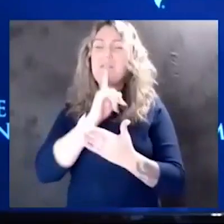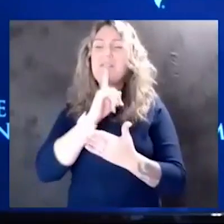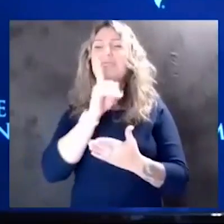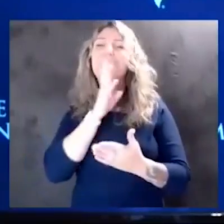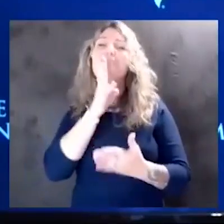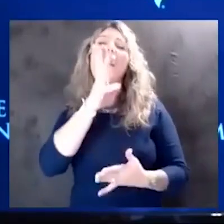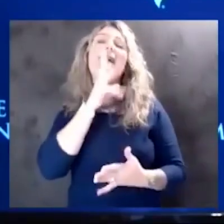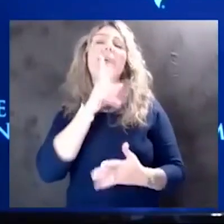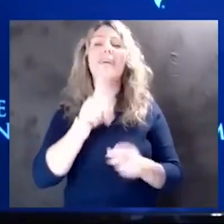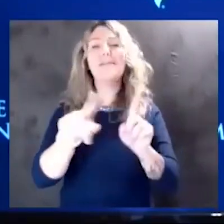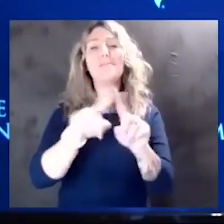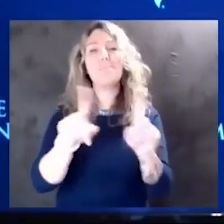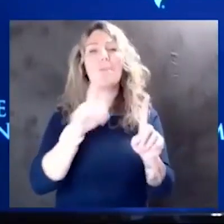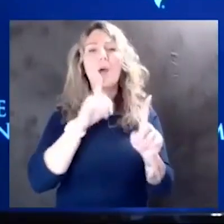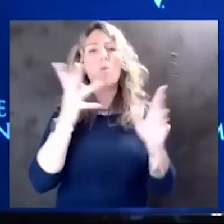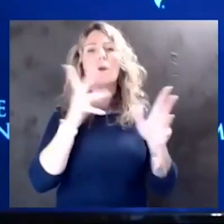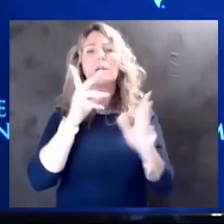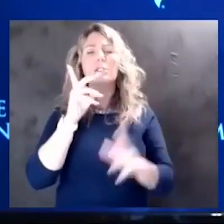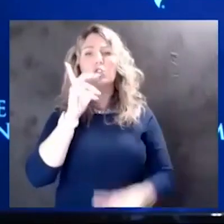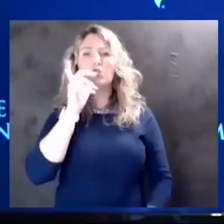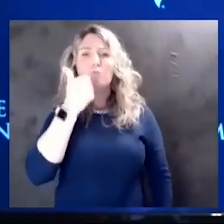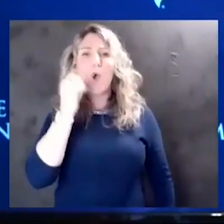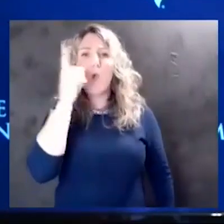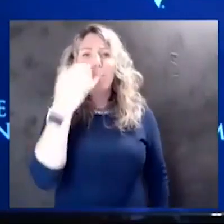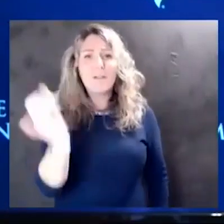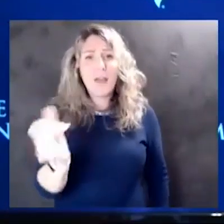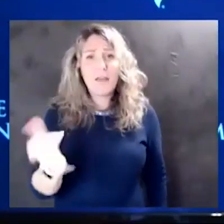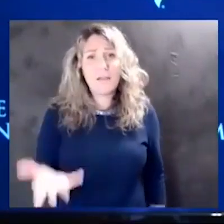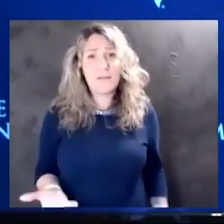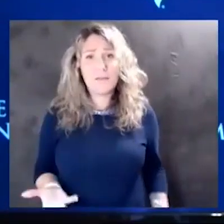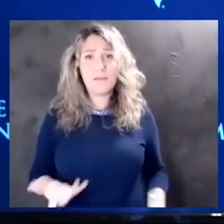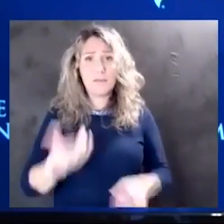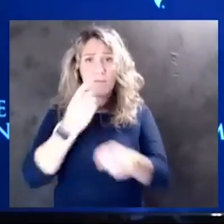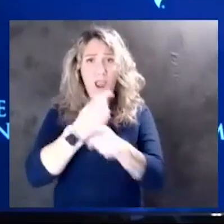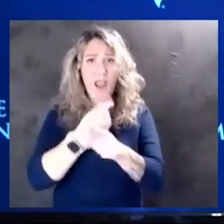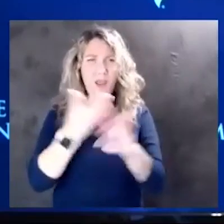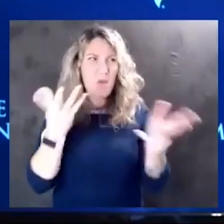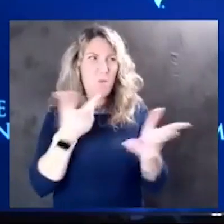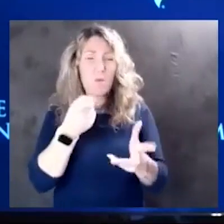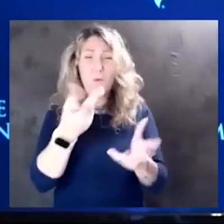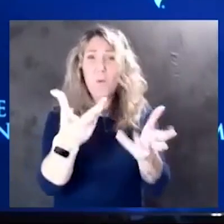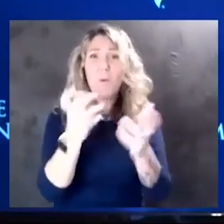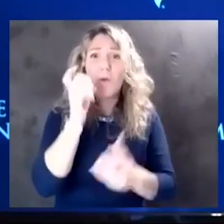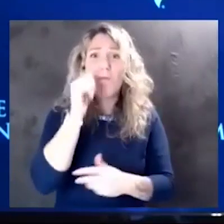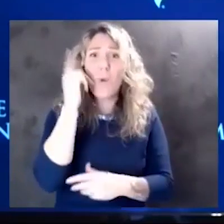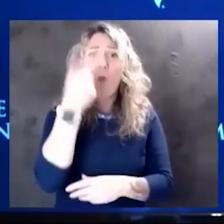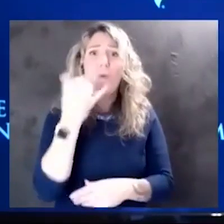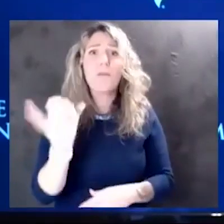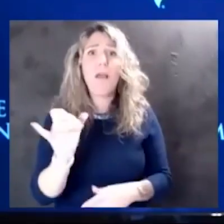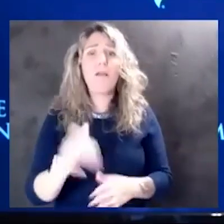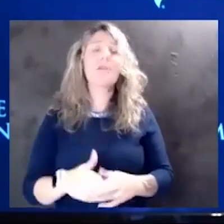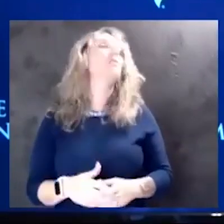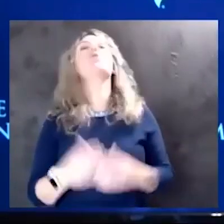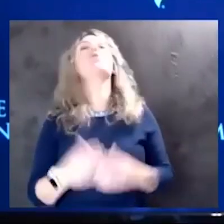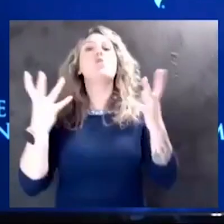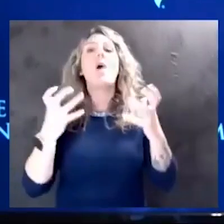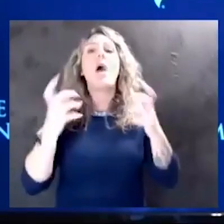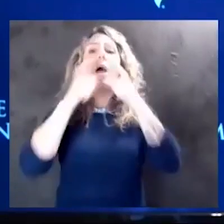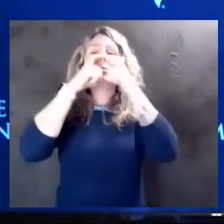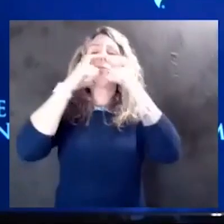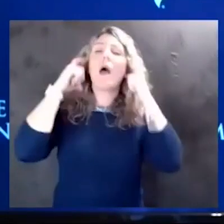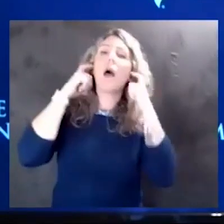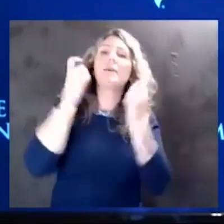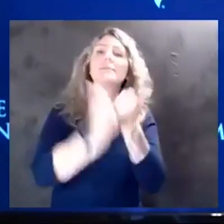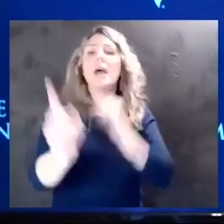want your tomorrow to look like, right? What do you want your tomorrow to look like? Do you want it to look like masking everywhere and public